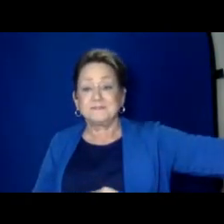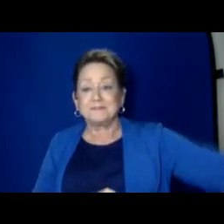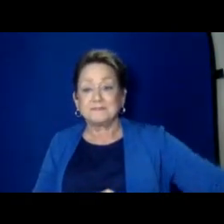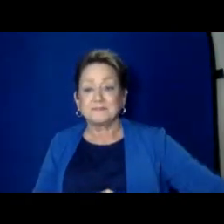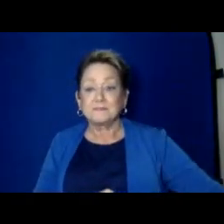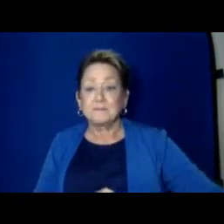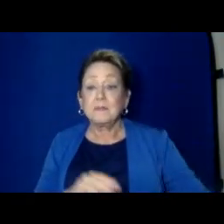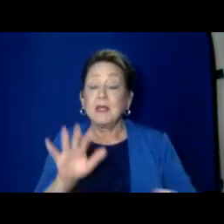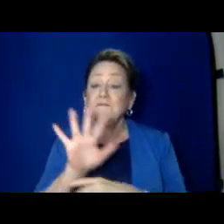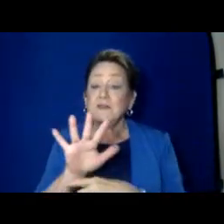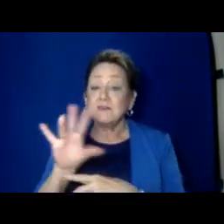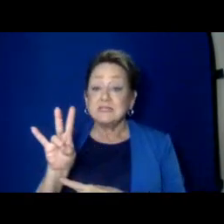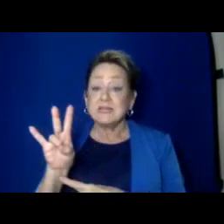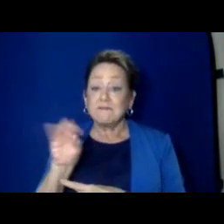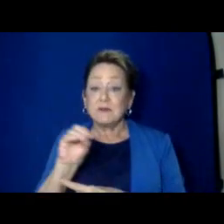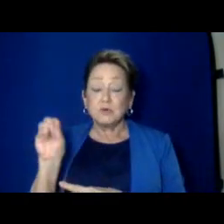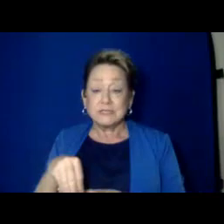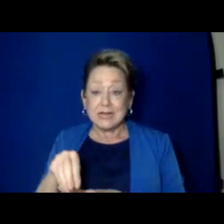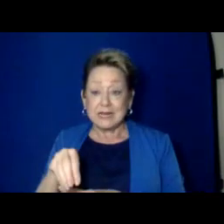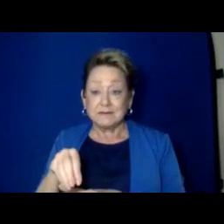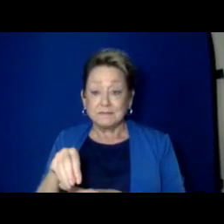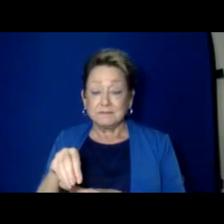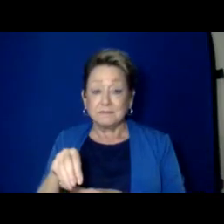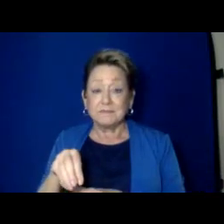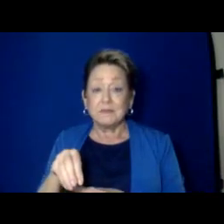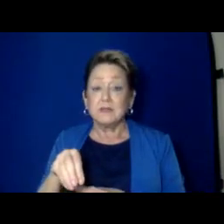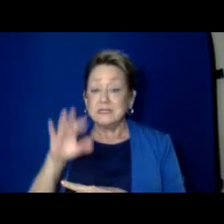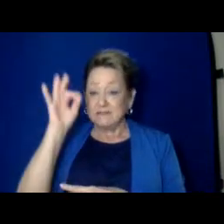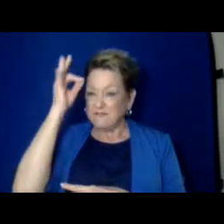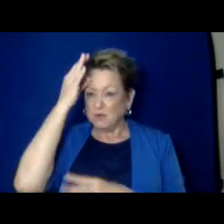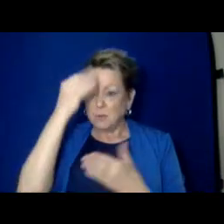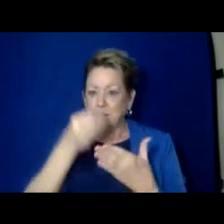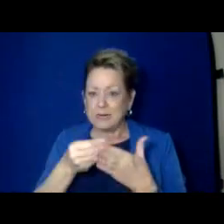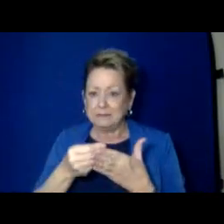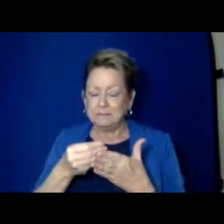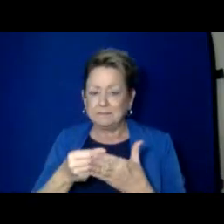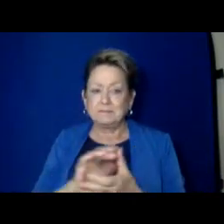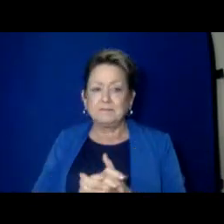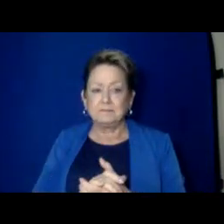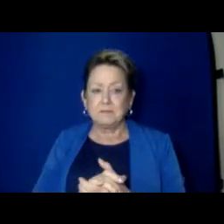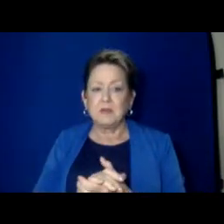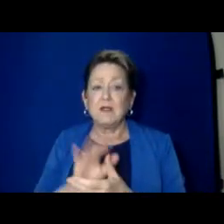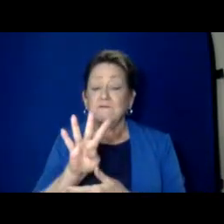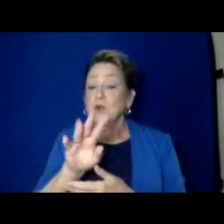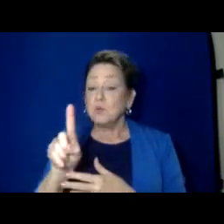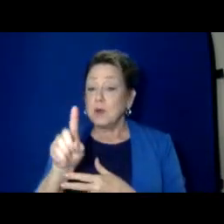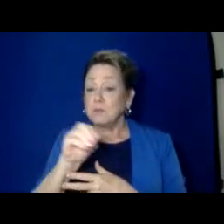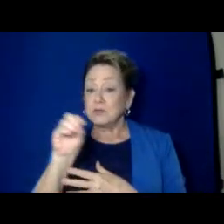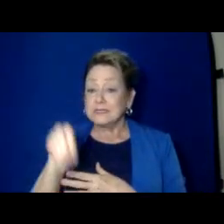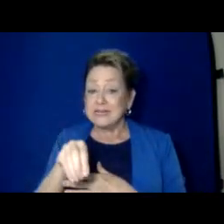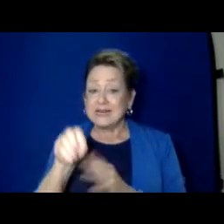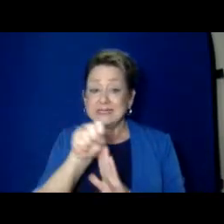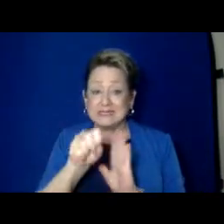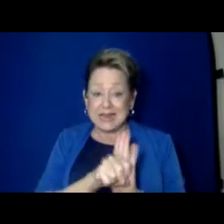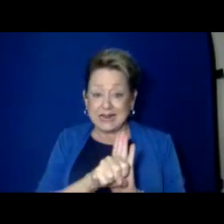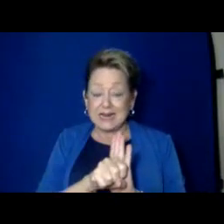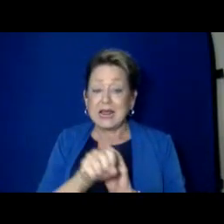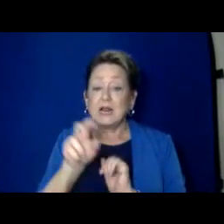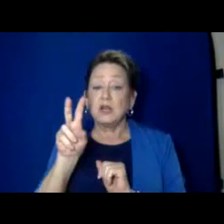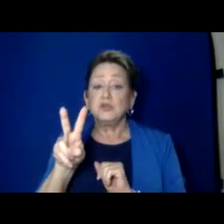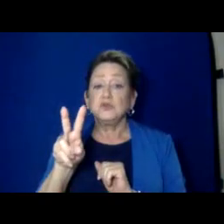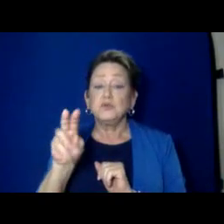57% of this capital budget is our federal dollars, 41% are state, and then 2%